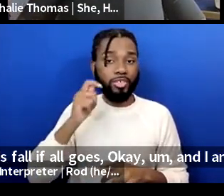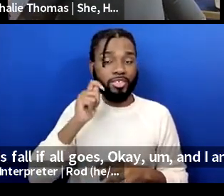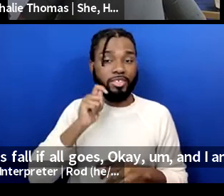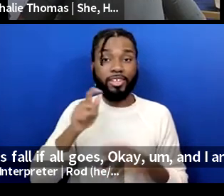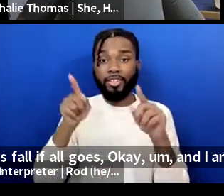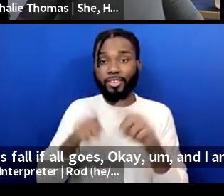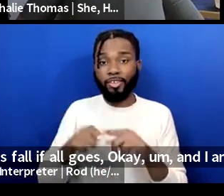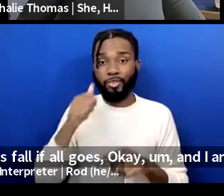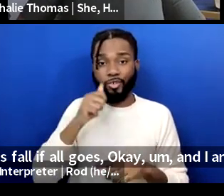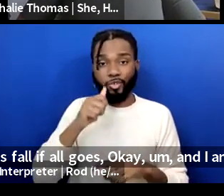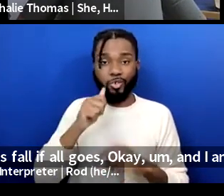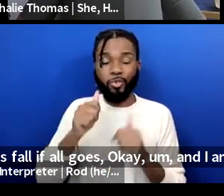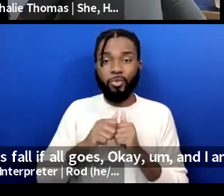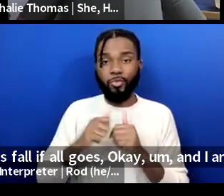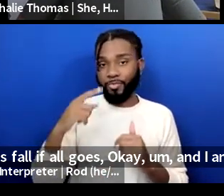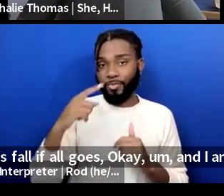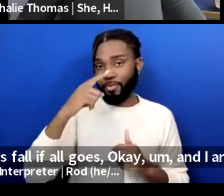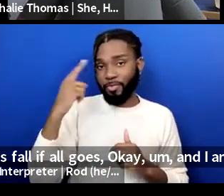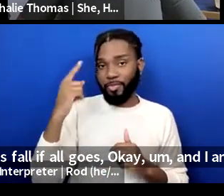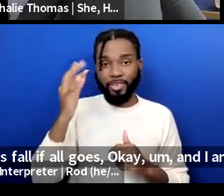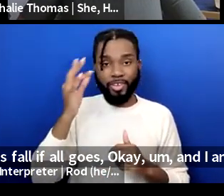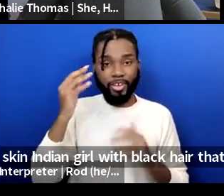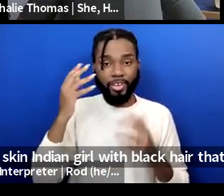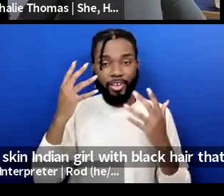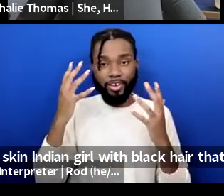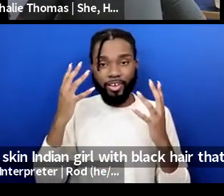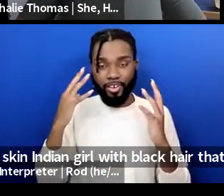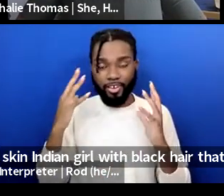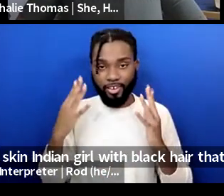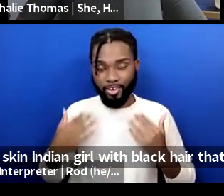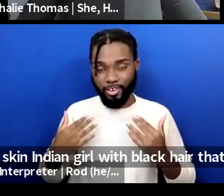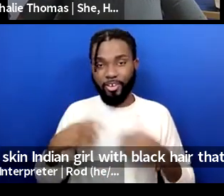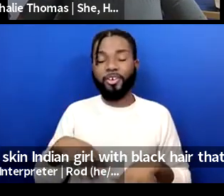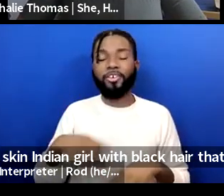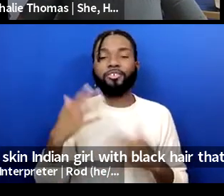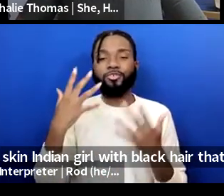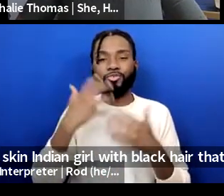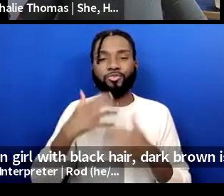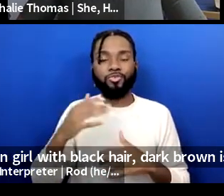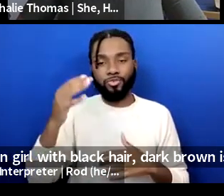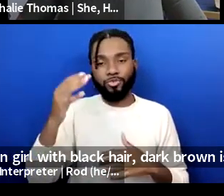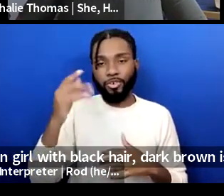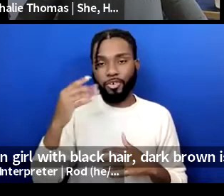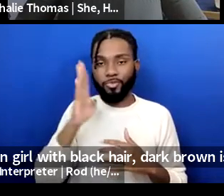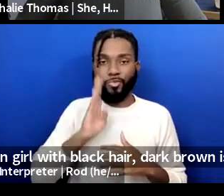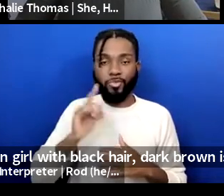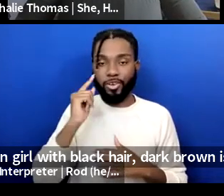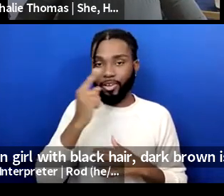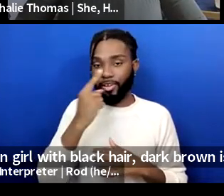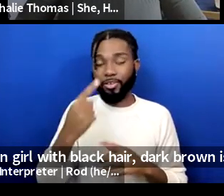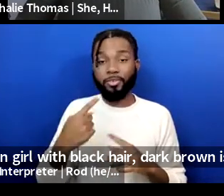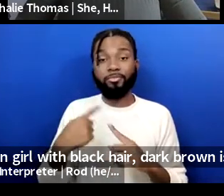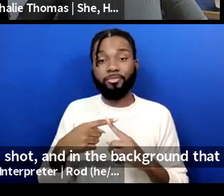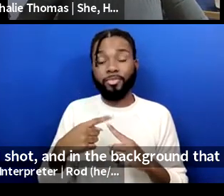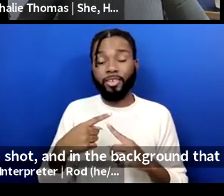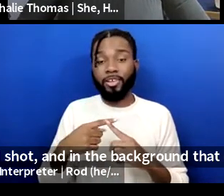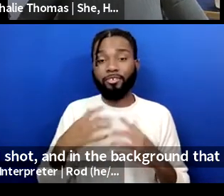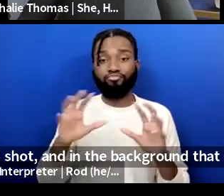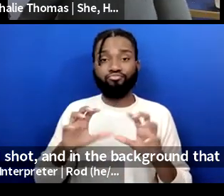girl with black hair, dark brown eyes, wearing a printed shirt, and in the background there are orange